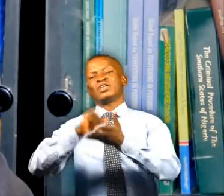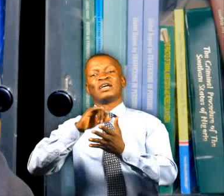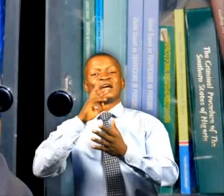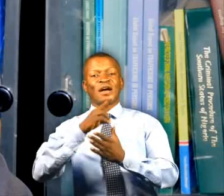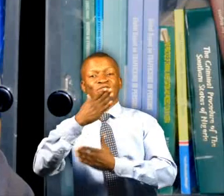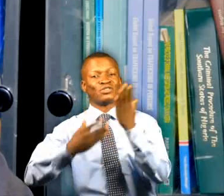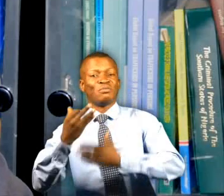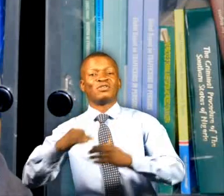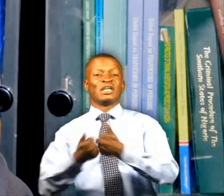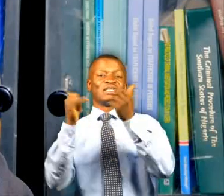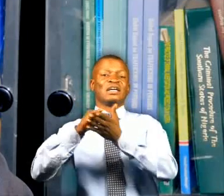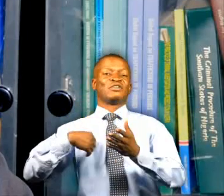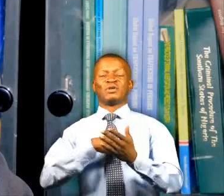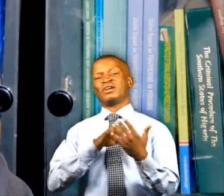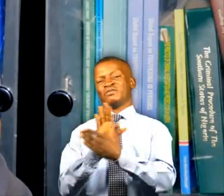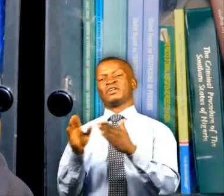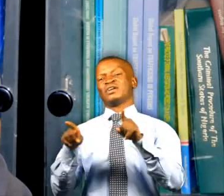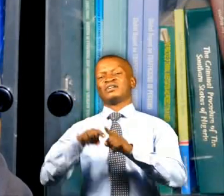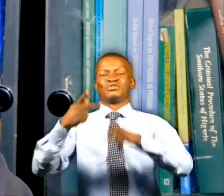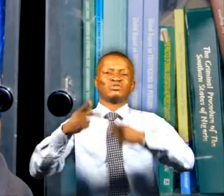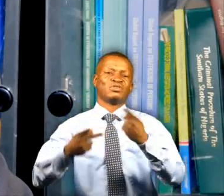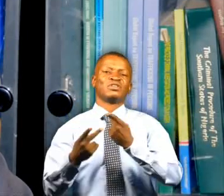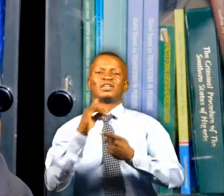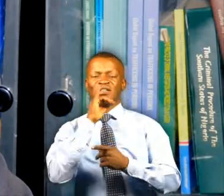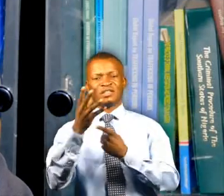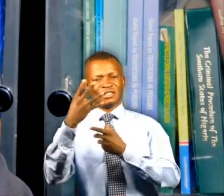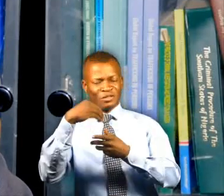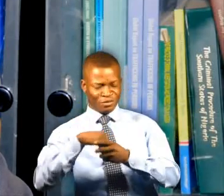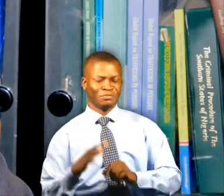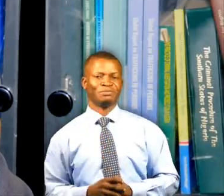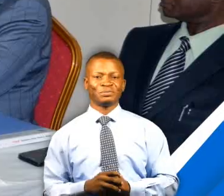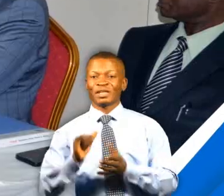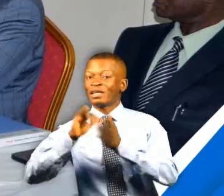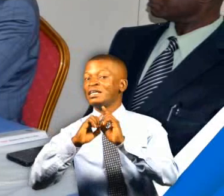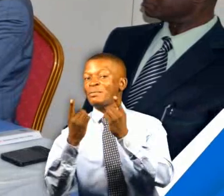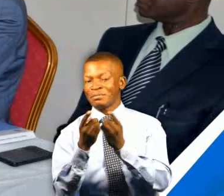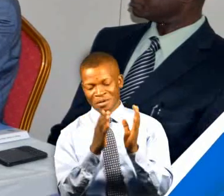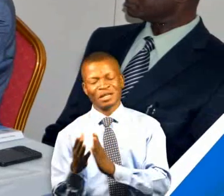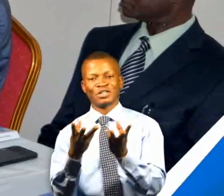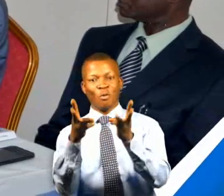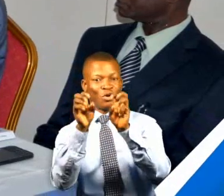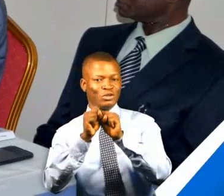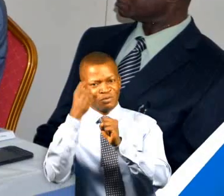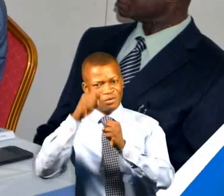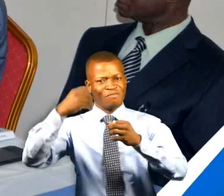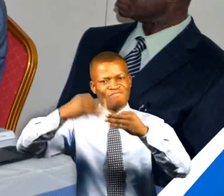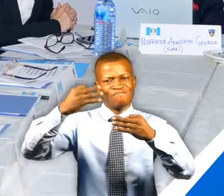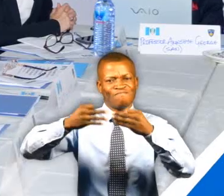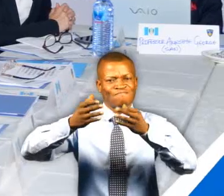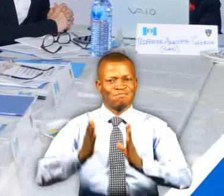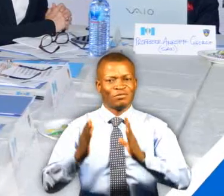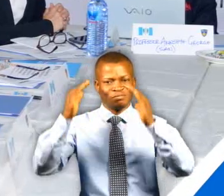justice. And these are some of the challenges that we are facing as far as the prosecution of cases is concerned. The department organizes seminars